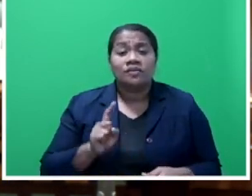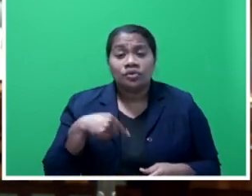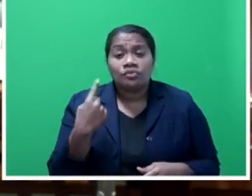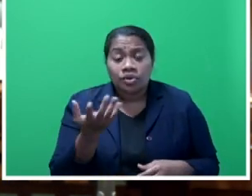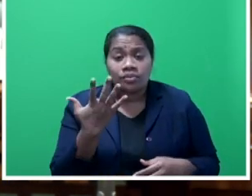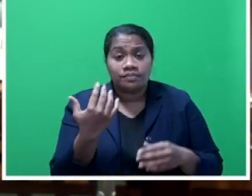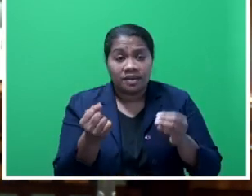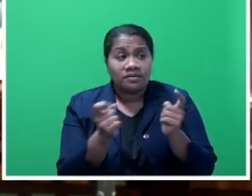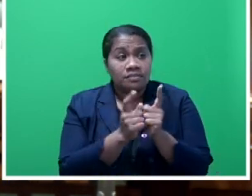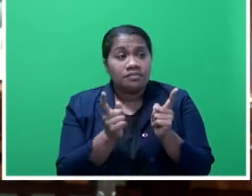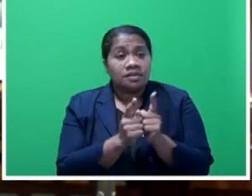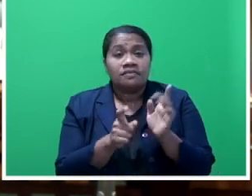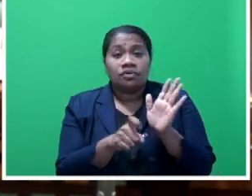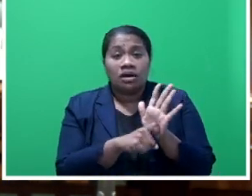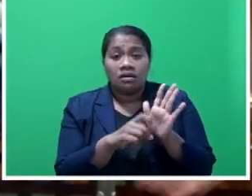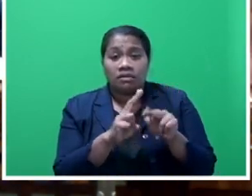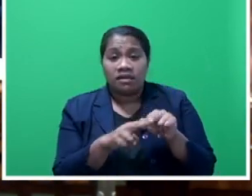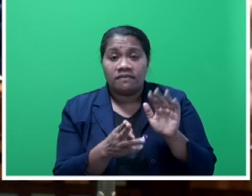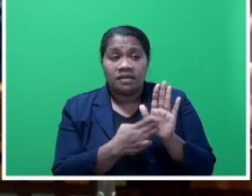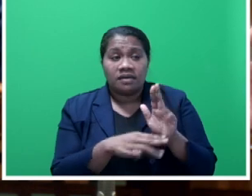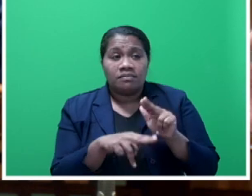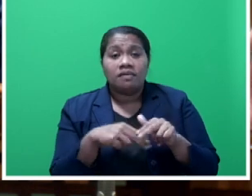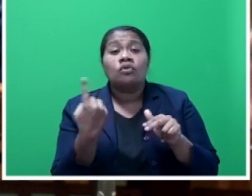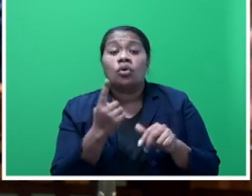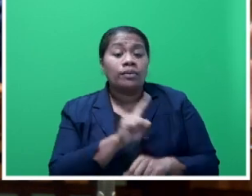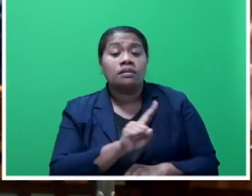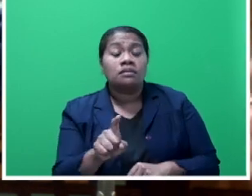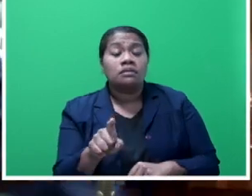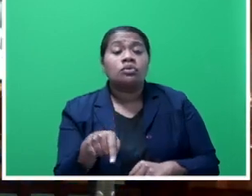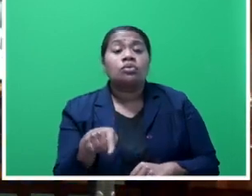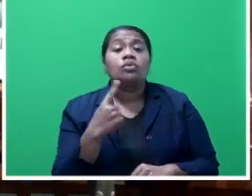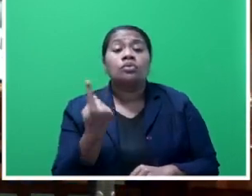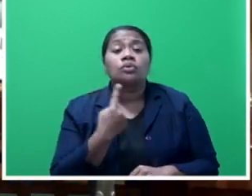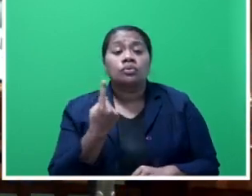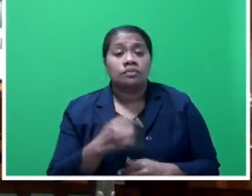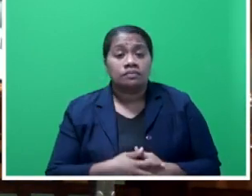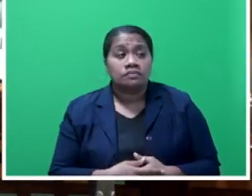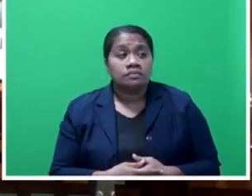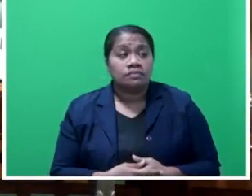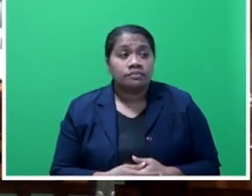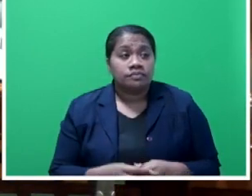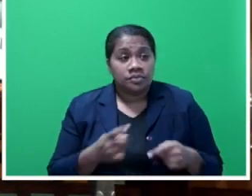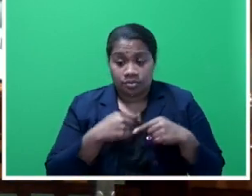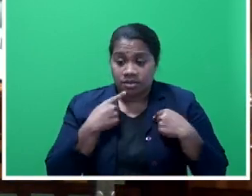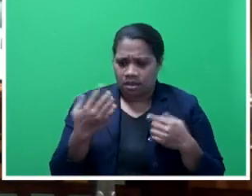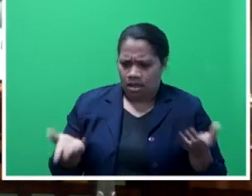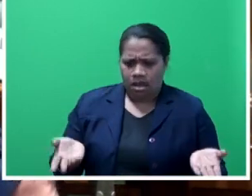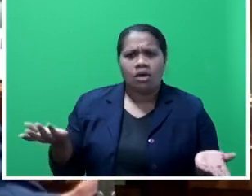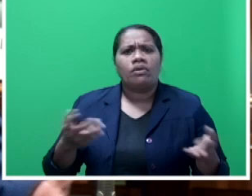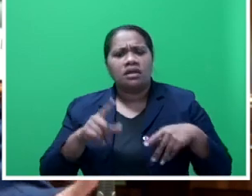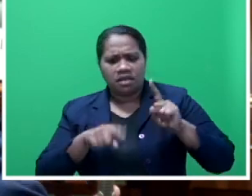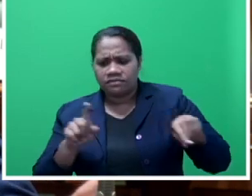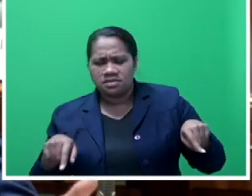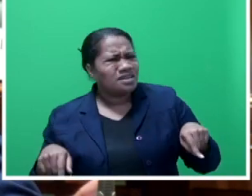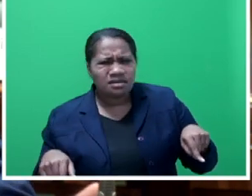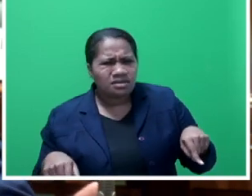of the RFMF, who will be there? Do we then write and say, oh, where's the diversity? No, that's